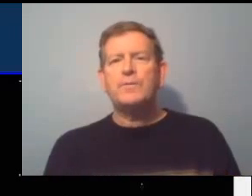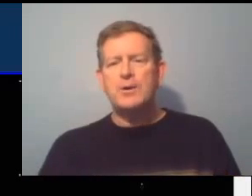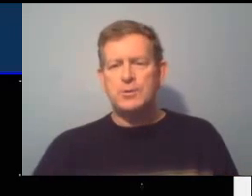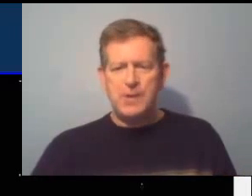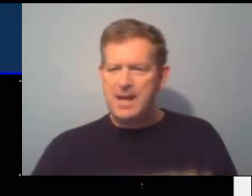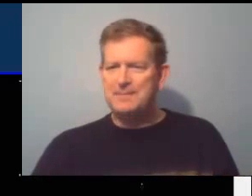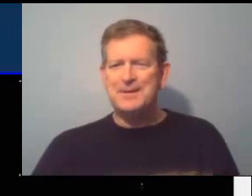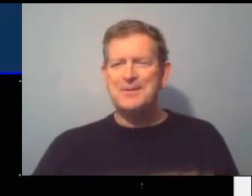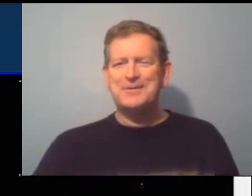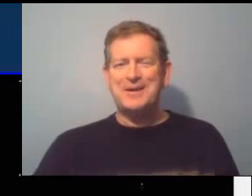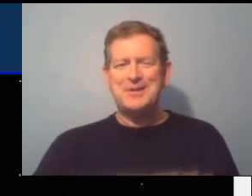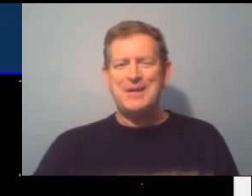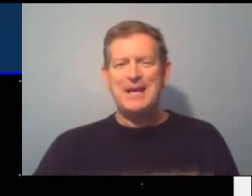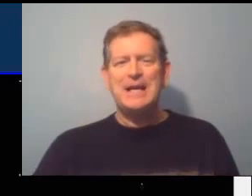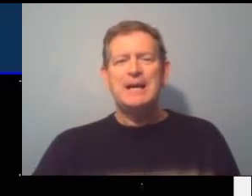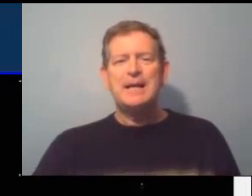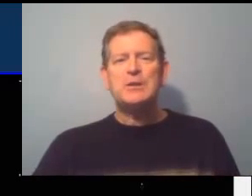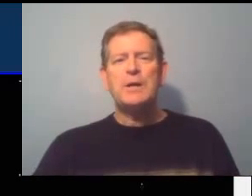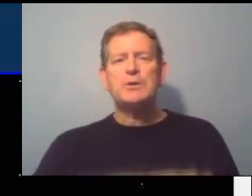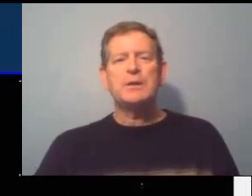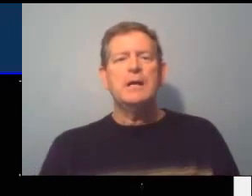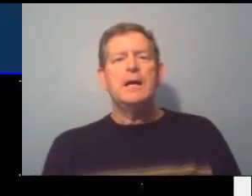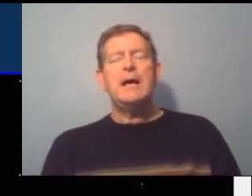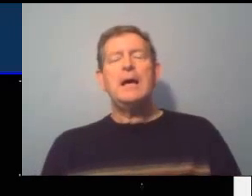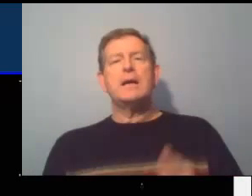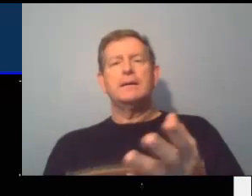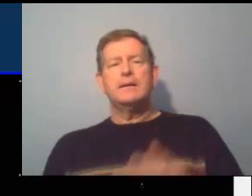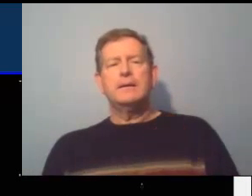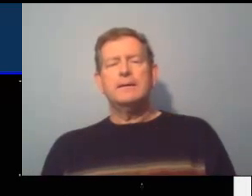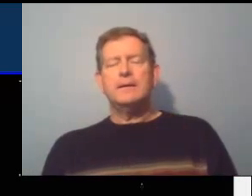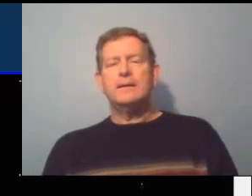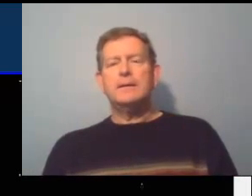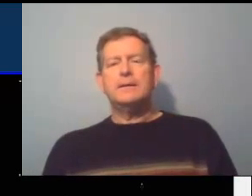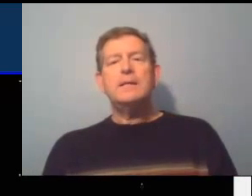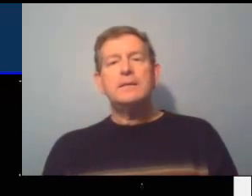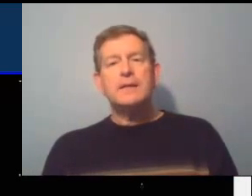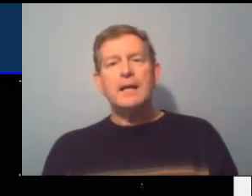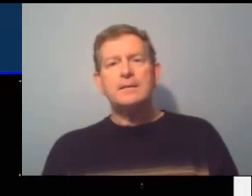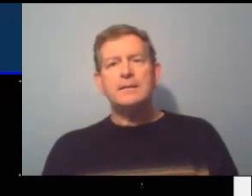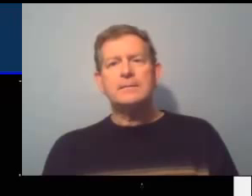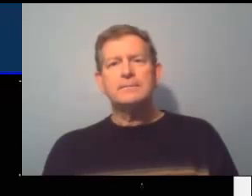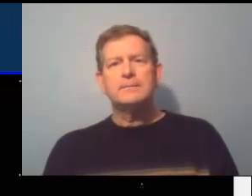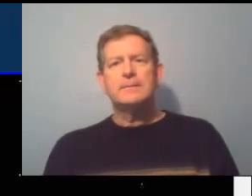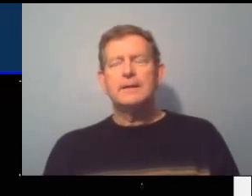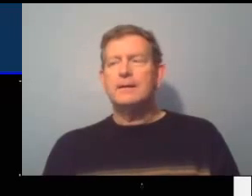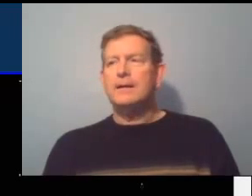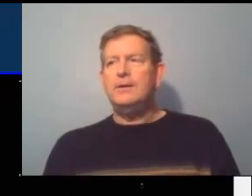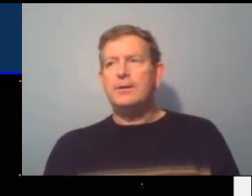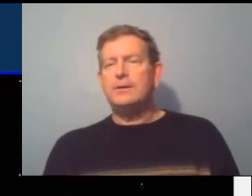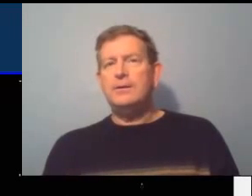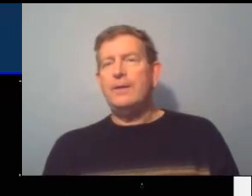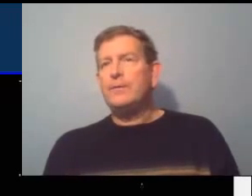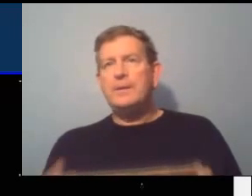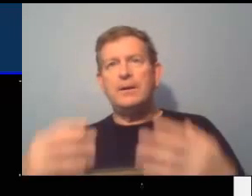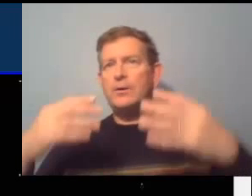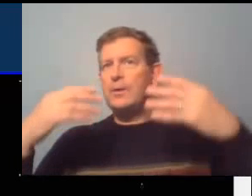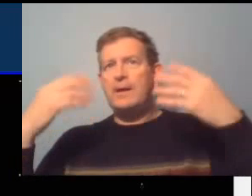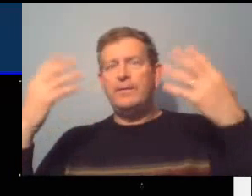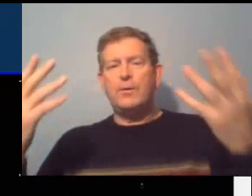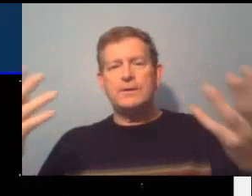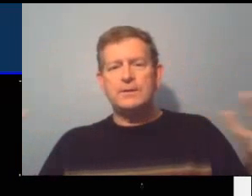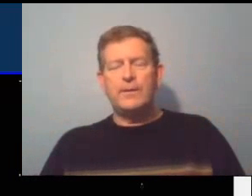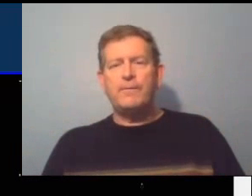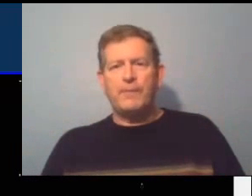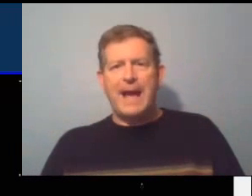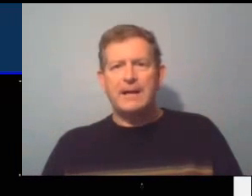you go as far as you can. Next question. Hey, dices gracias? And you have to be a little